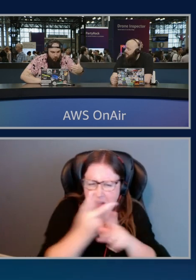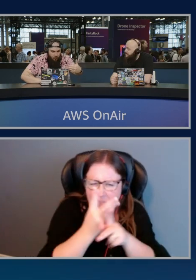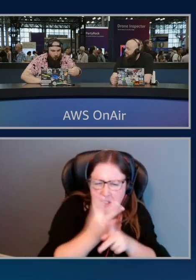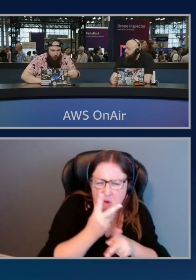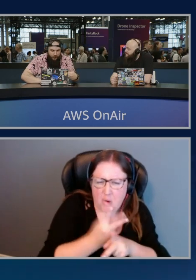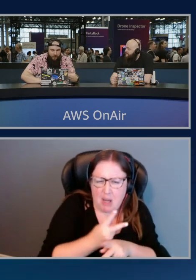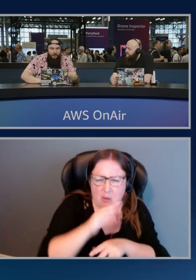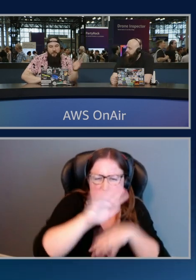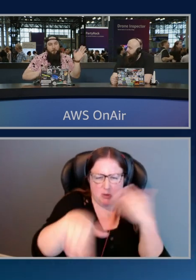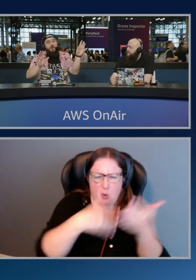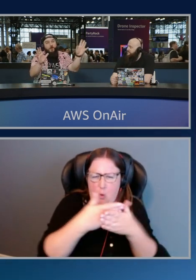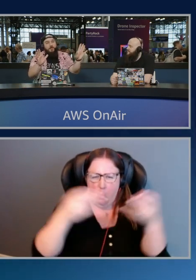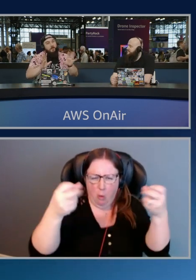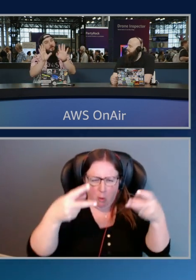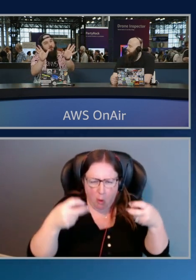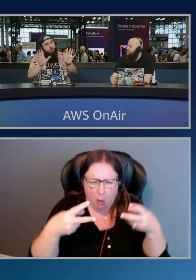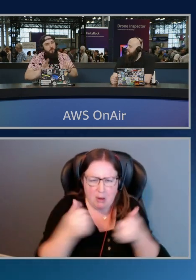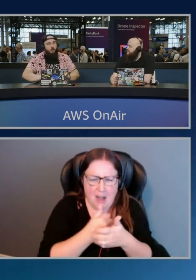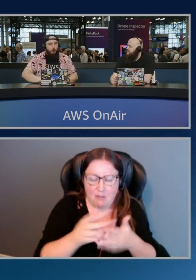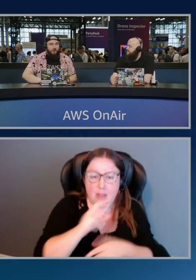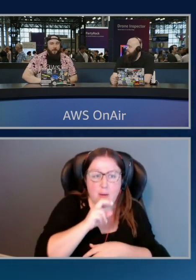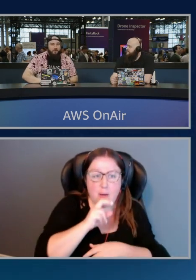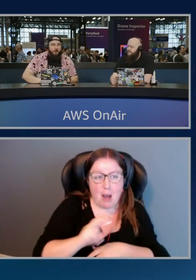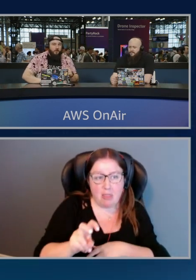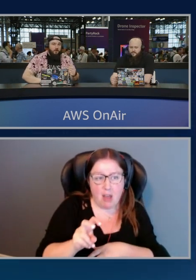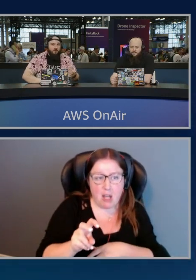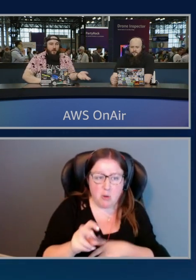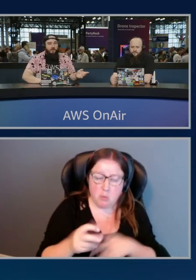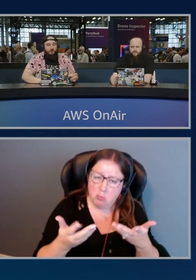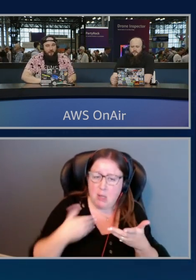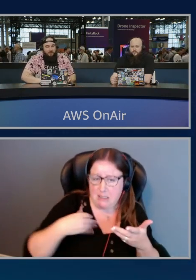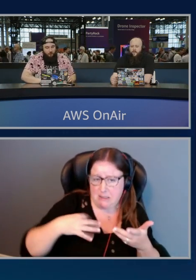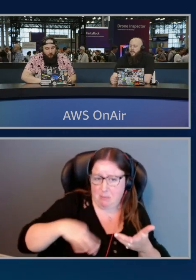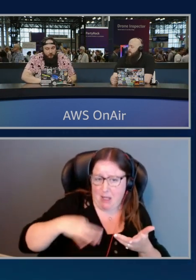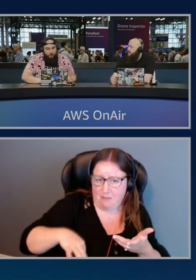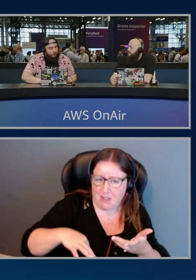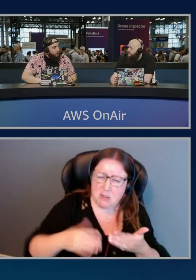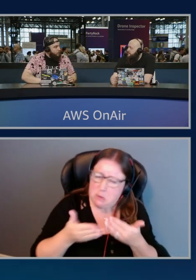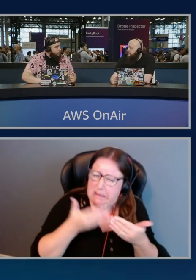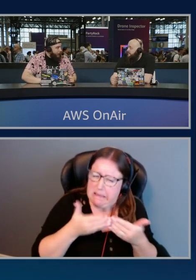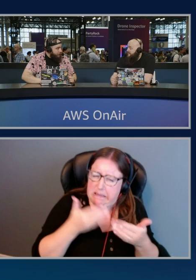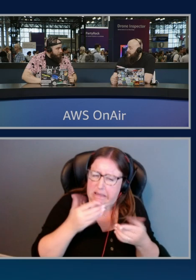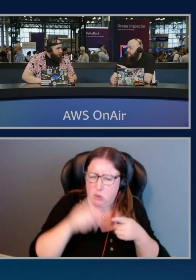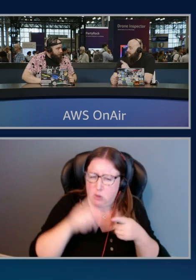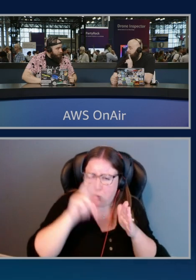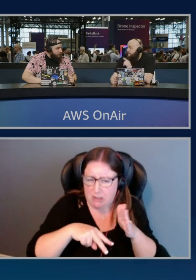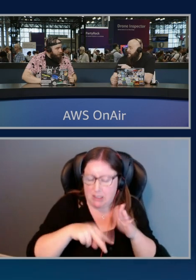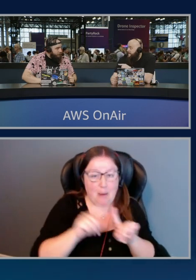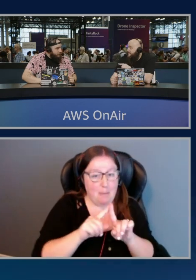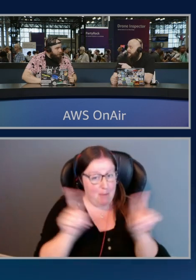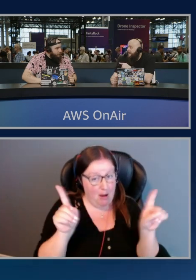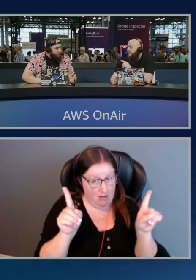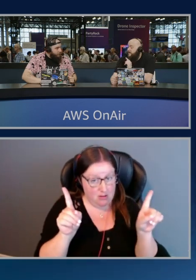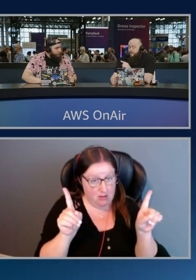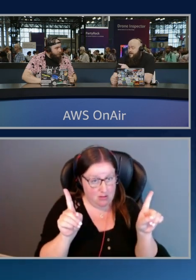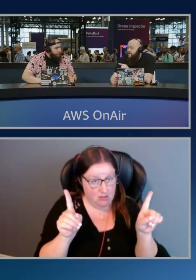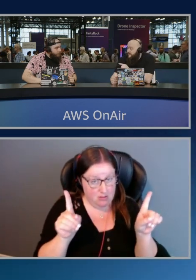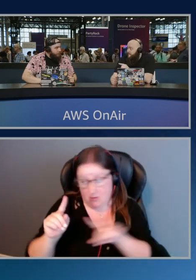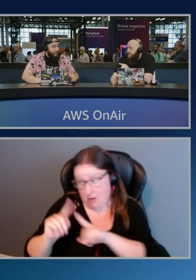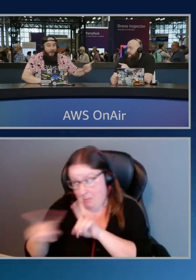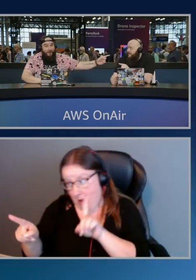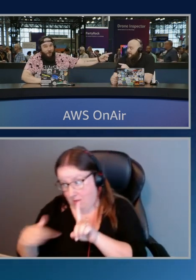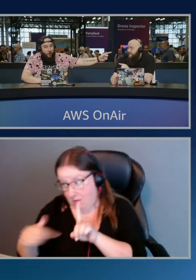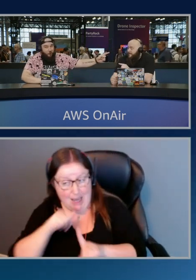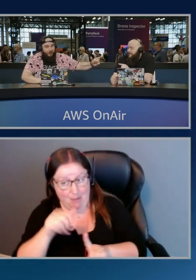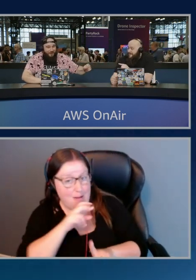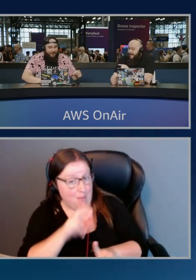this whole code, what it does. And Python is, to its benefit, relatively easy to read, but. But I'm not a Python